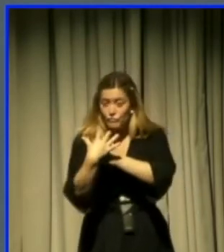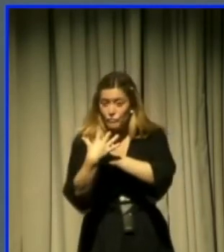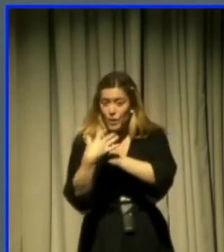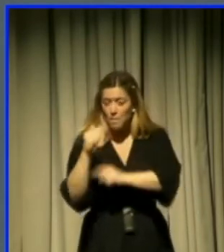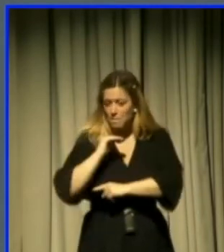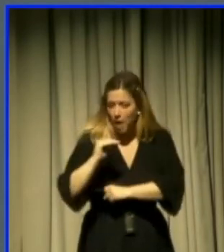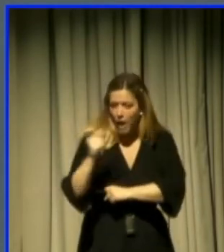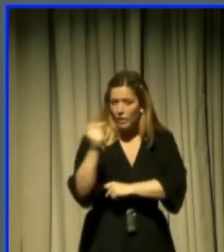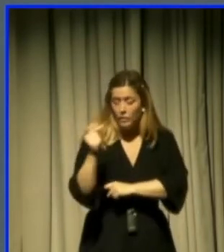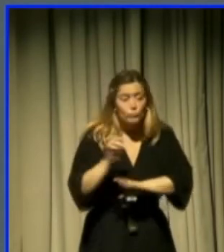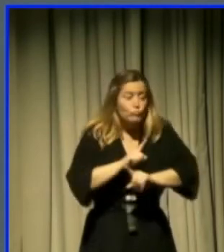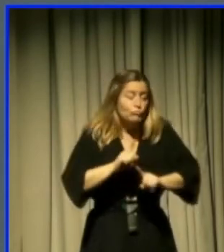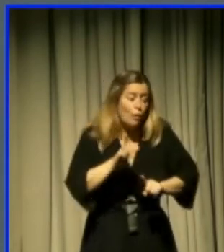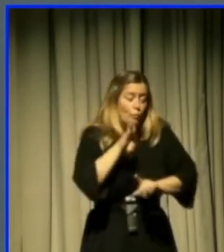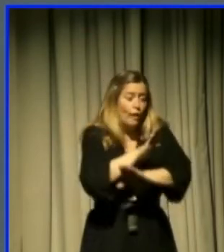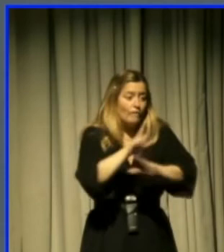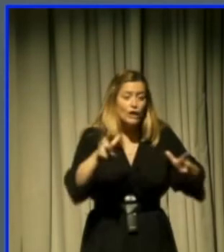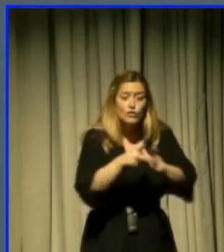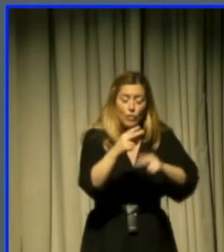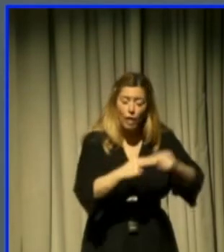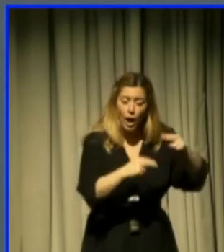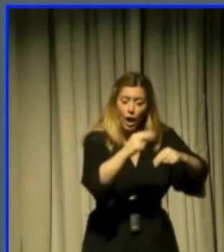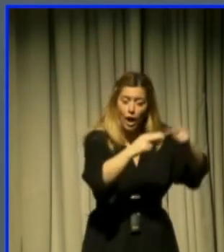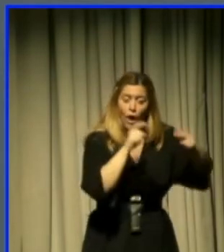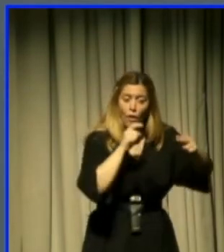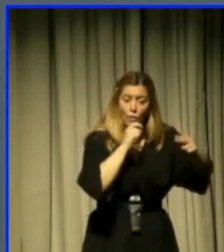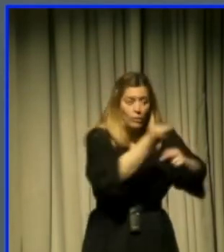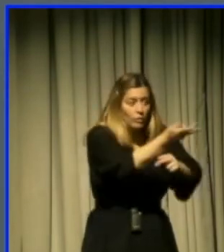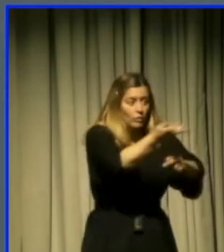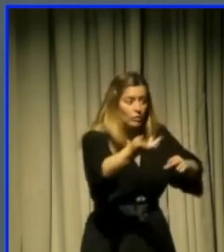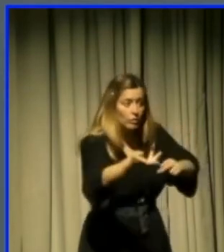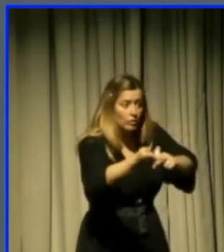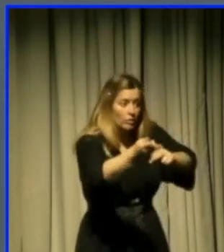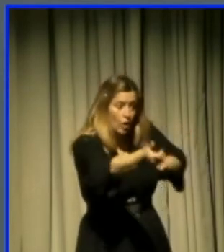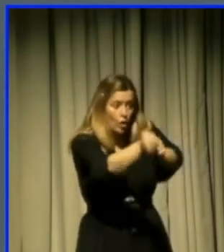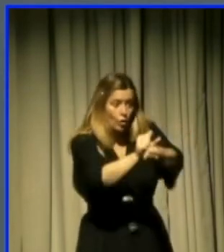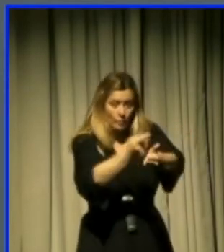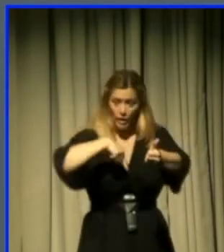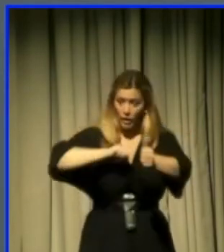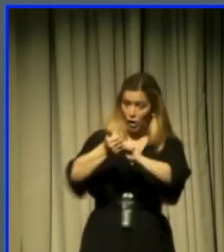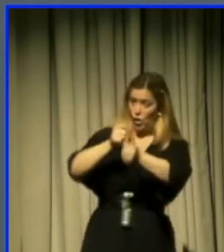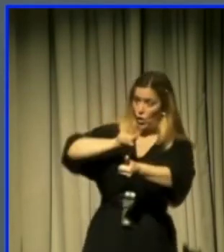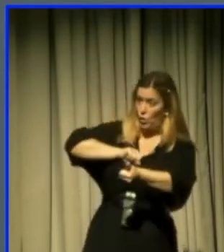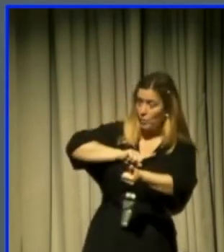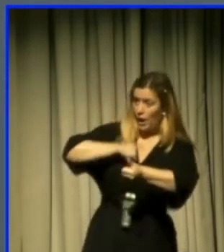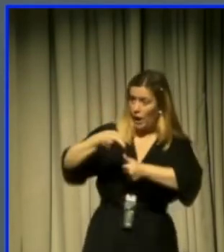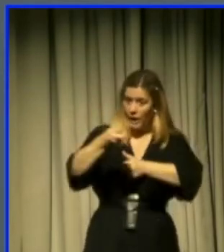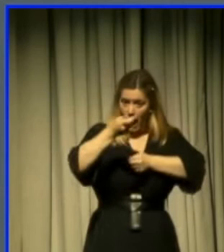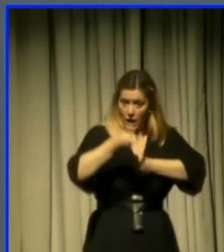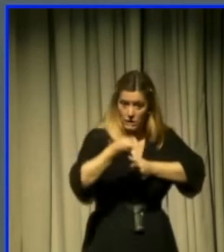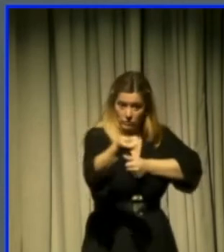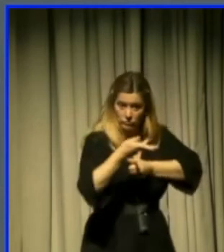imitating each other and creating bonds with each other. The problem is that the technology typically boosts this kind